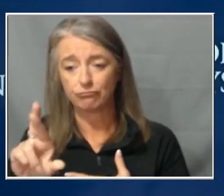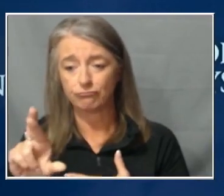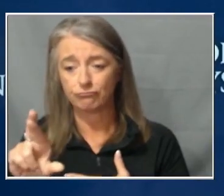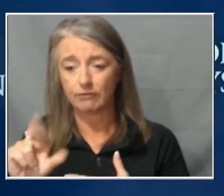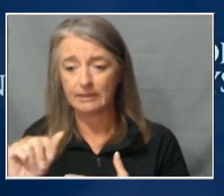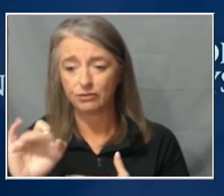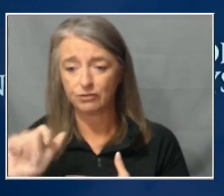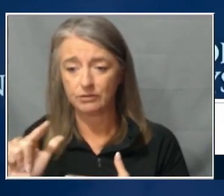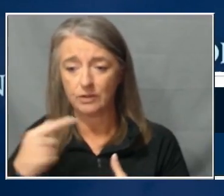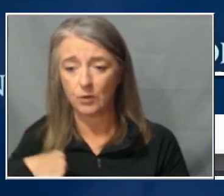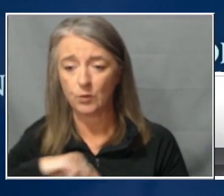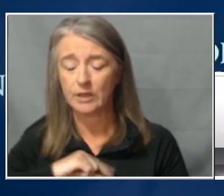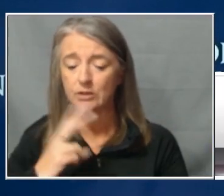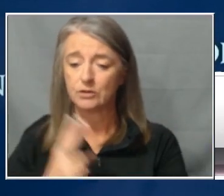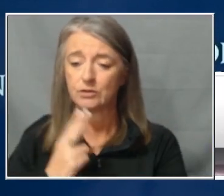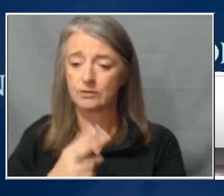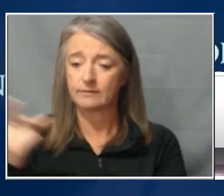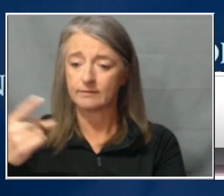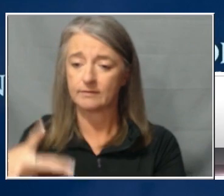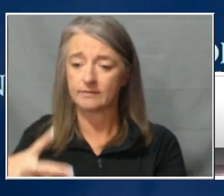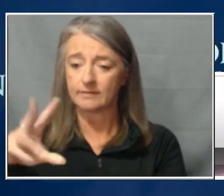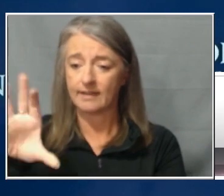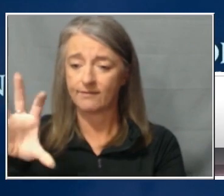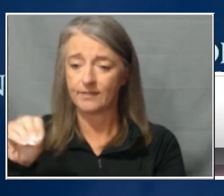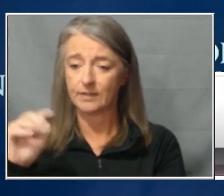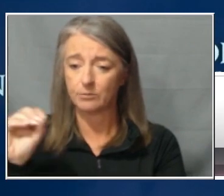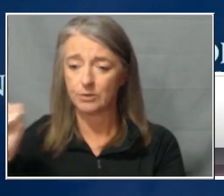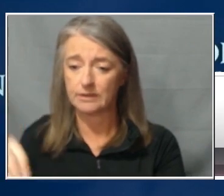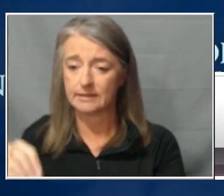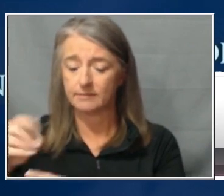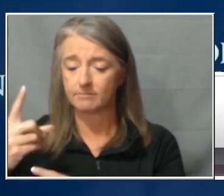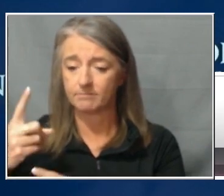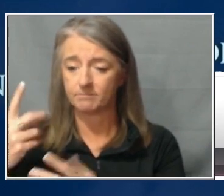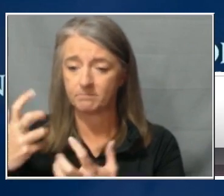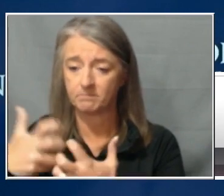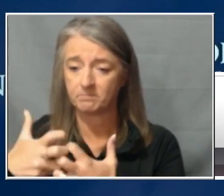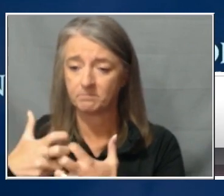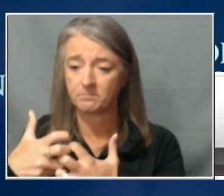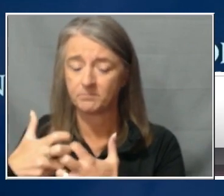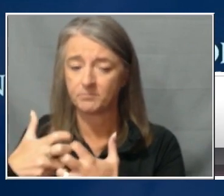use half matches, which is the 50% match, a haplo match, which can be